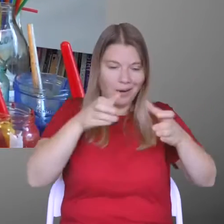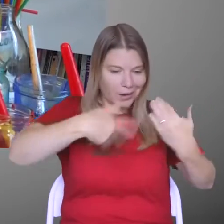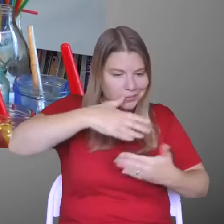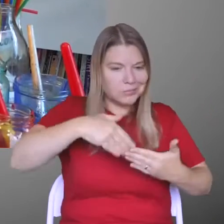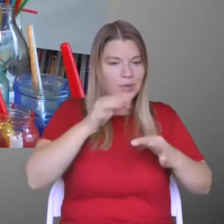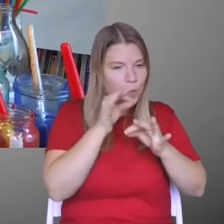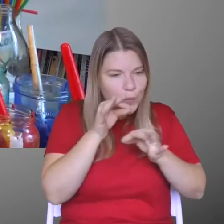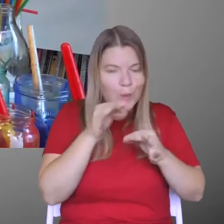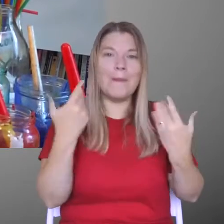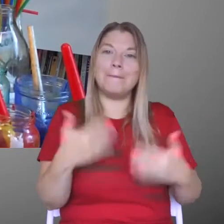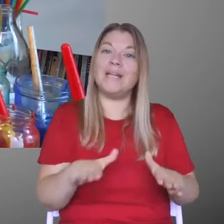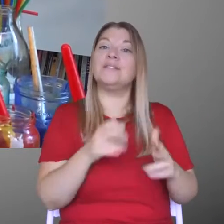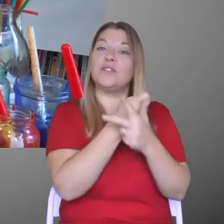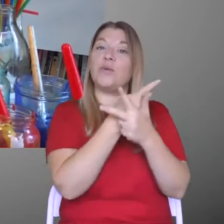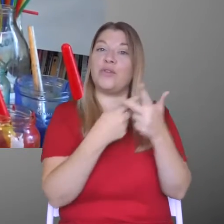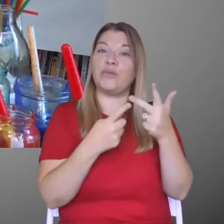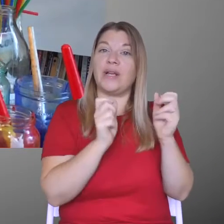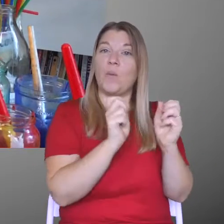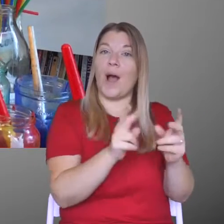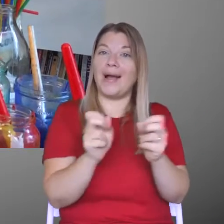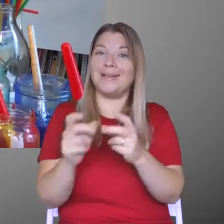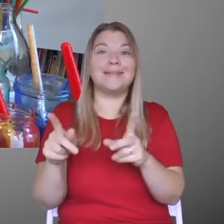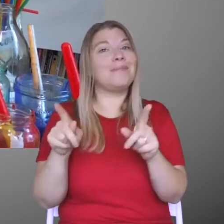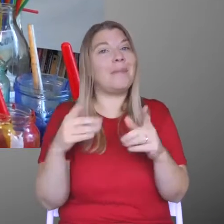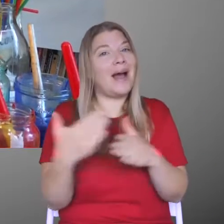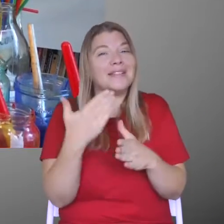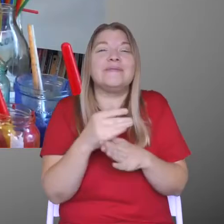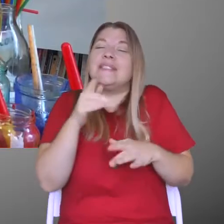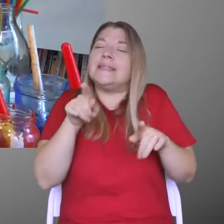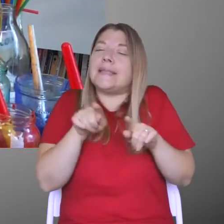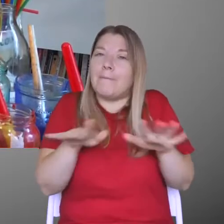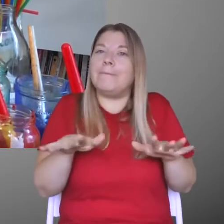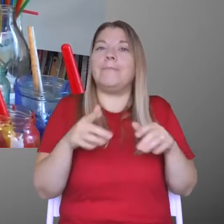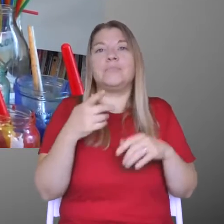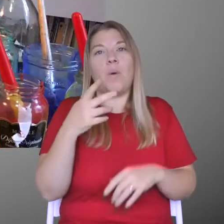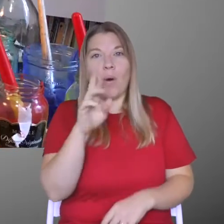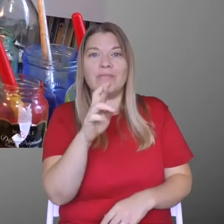doing the same activity, so hopefully you'll have some of these things to hand at home.